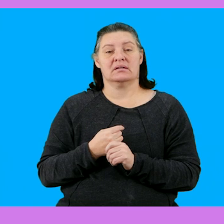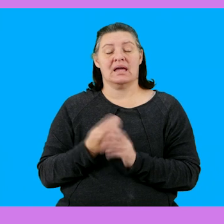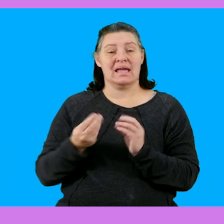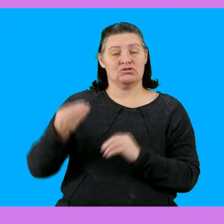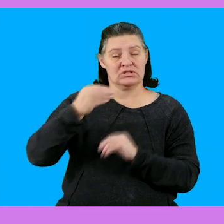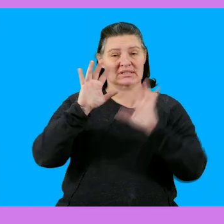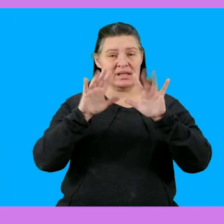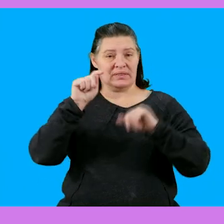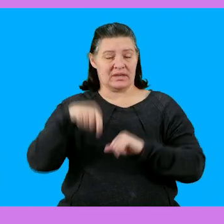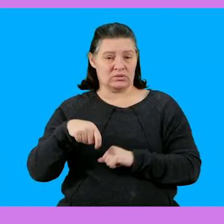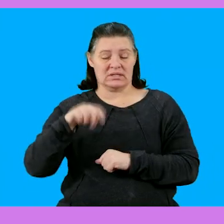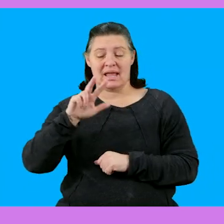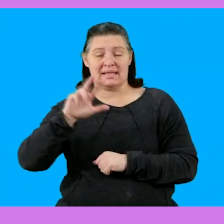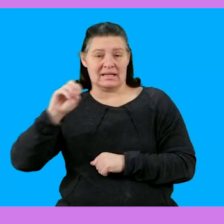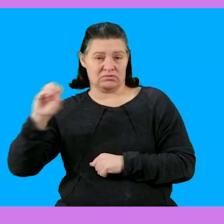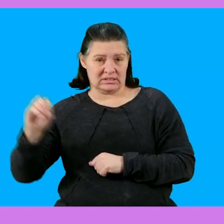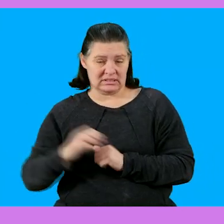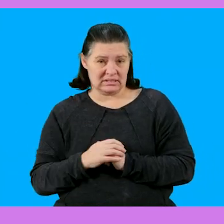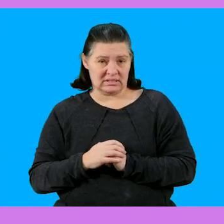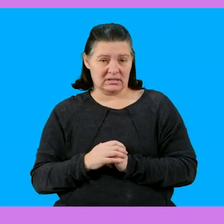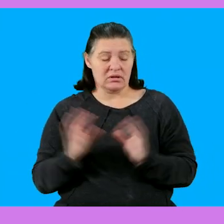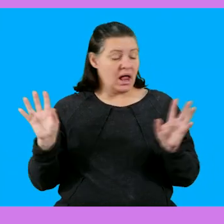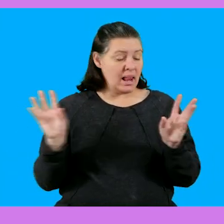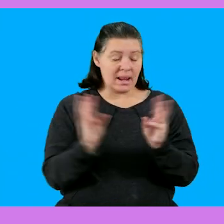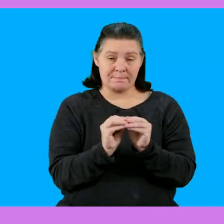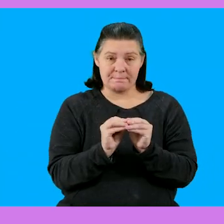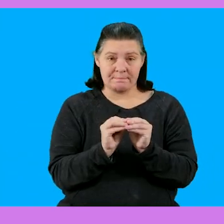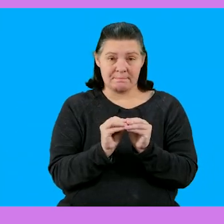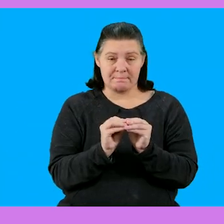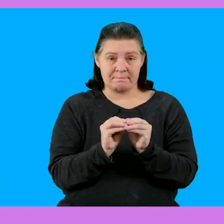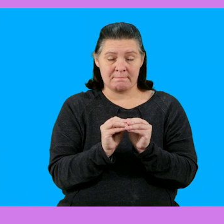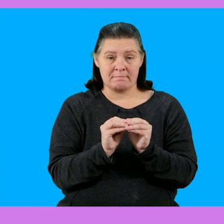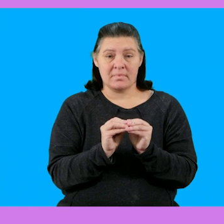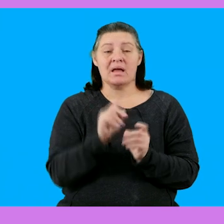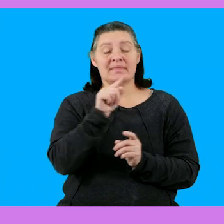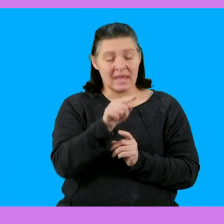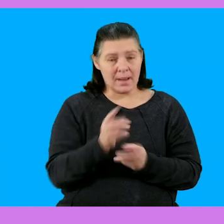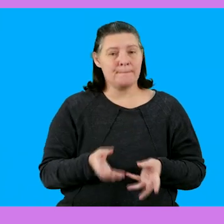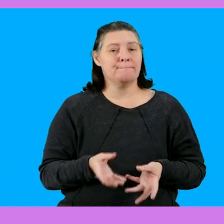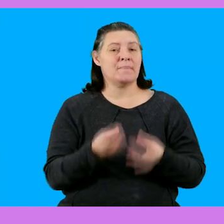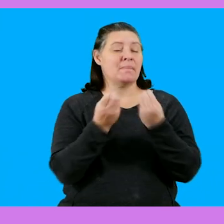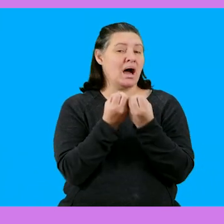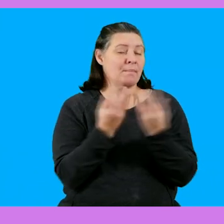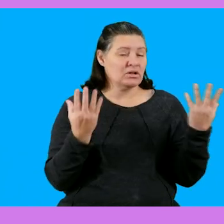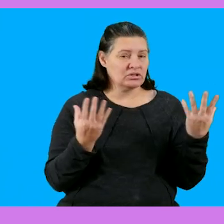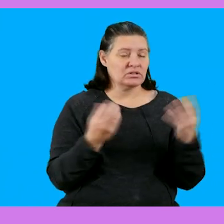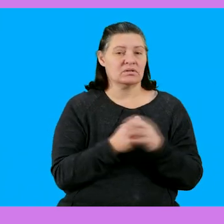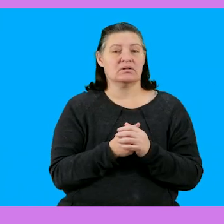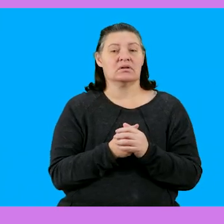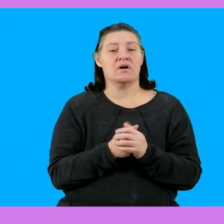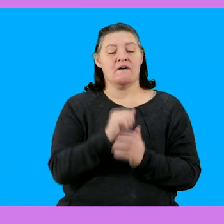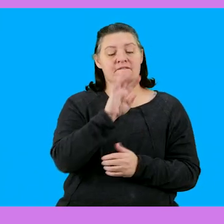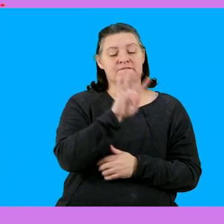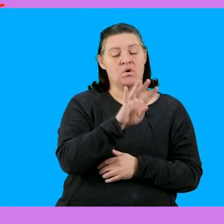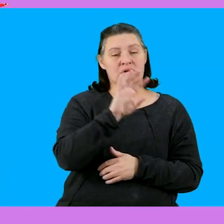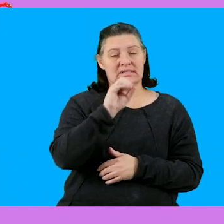of 10,800 Rand. So all in all, Ompile will then get back at the end